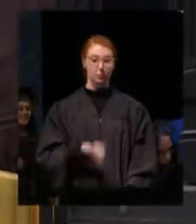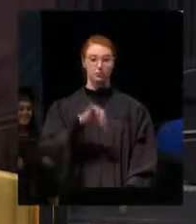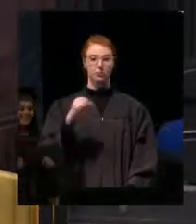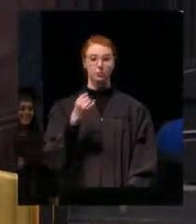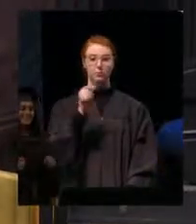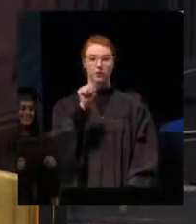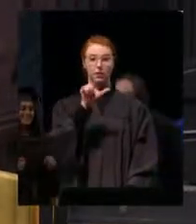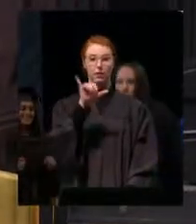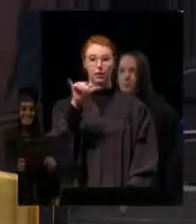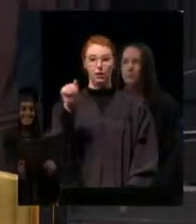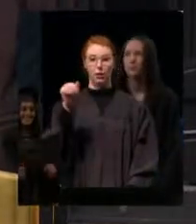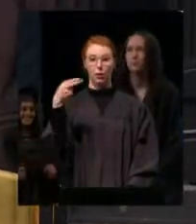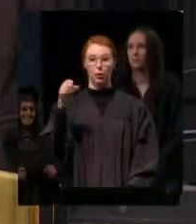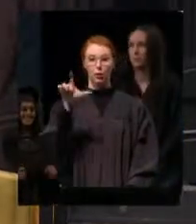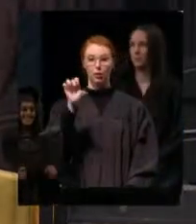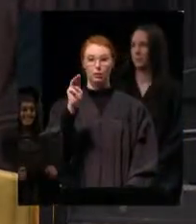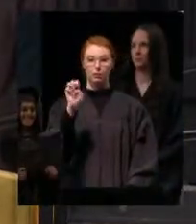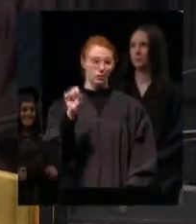Jelaya Holmes.